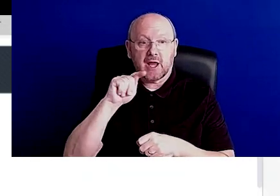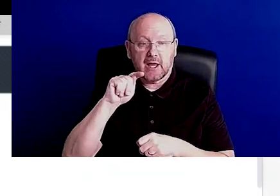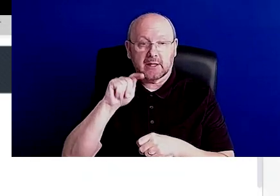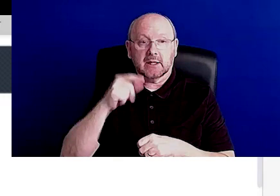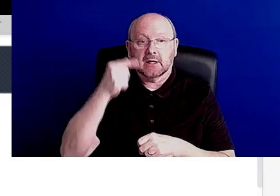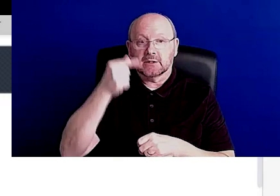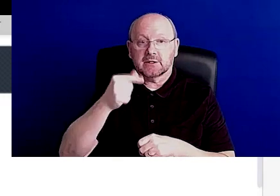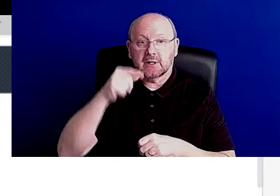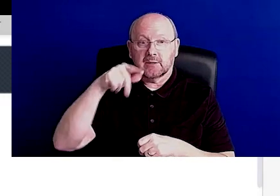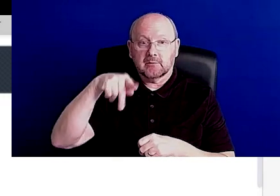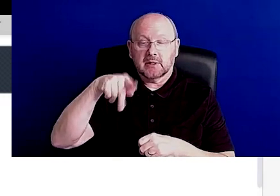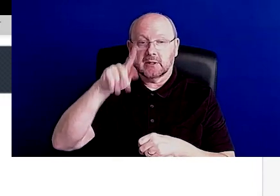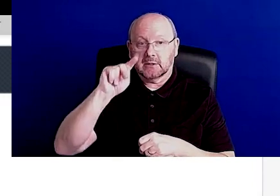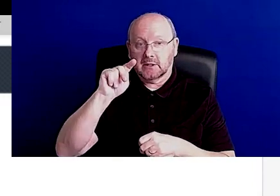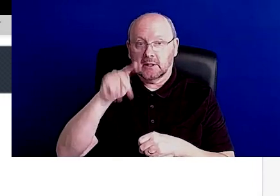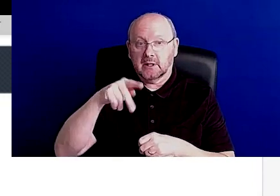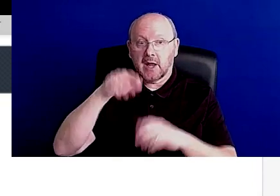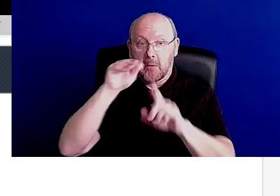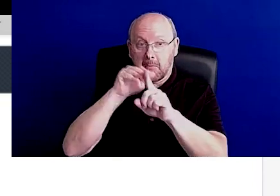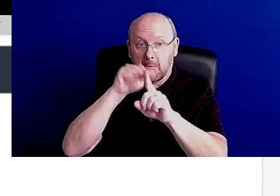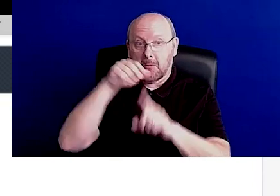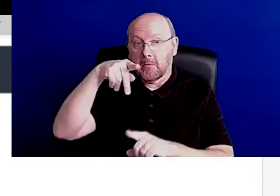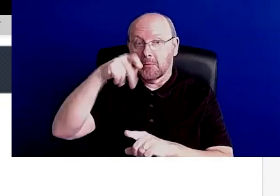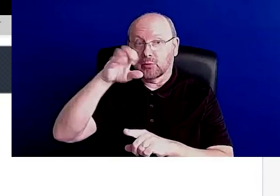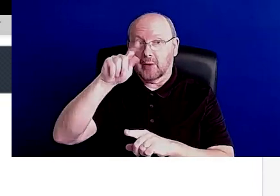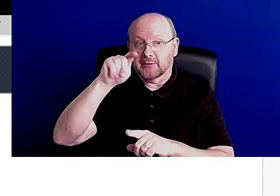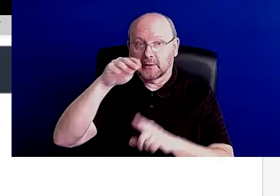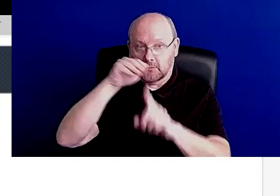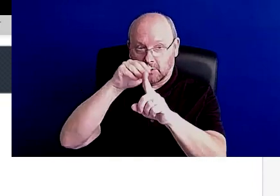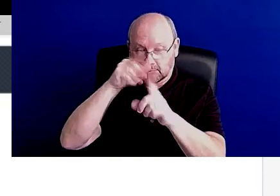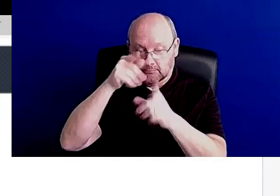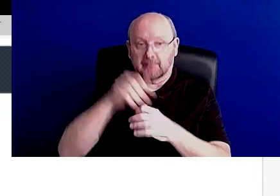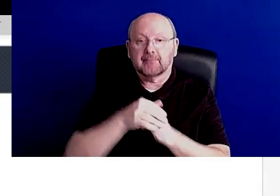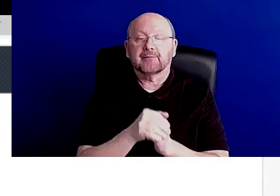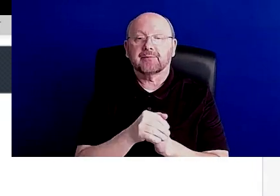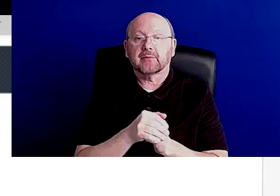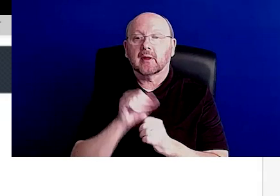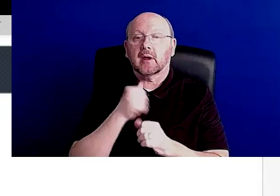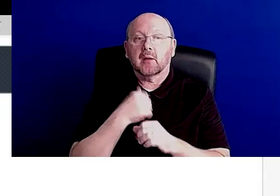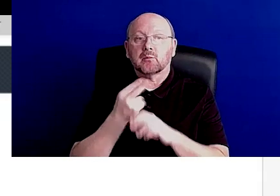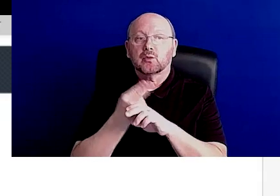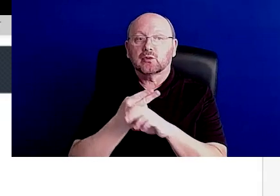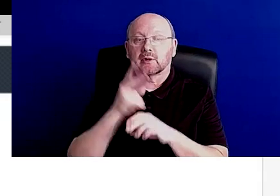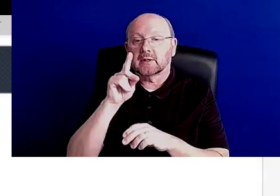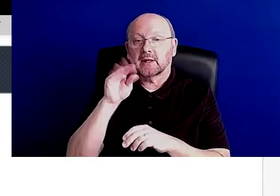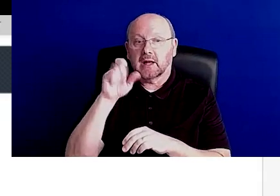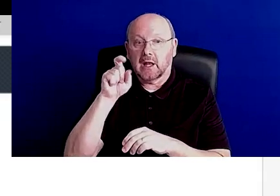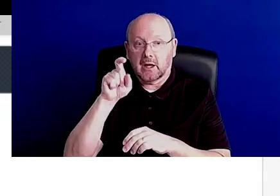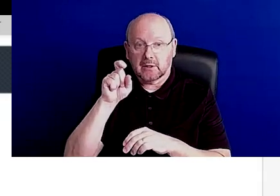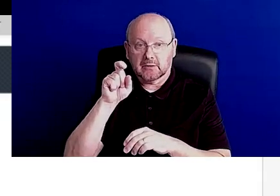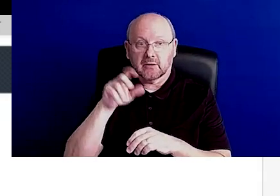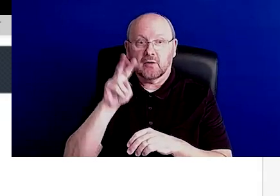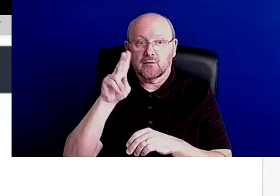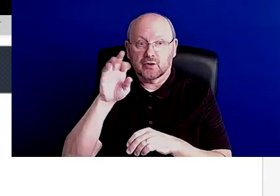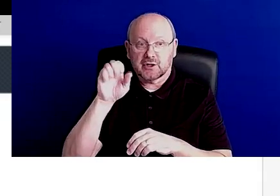specifically for one of my courses. And so this is the prompt right here. I am using the deluxe version of ChatGPT in here.